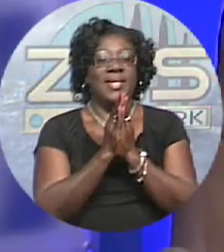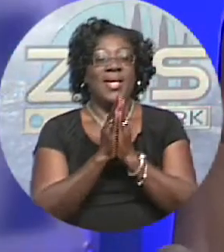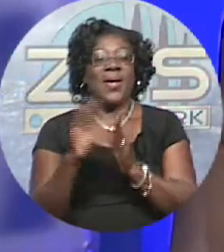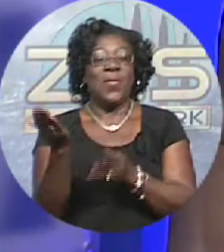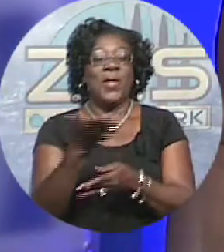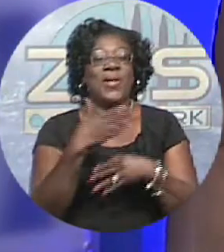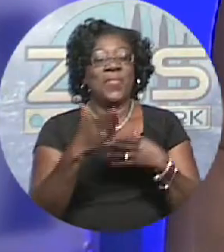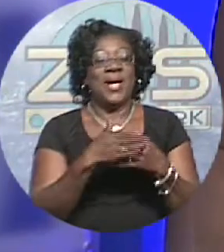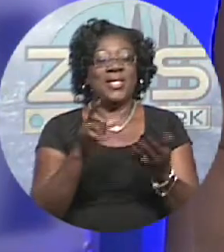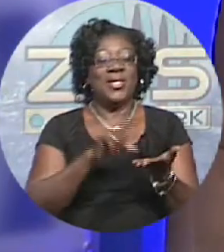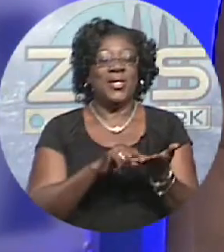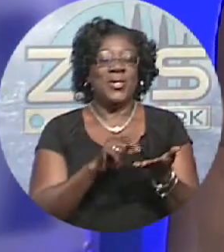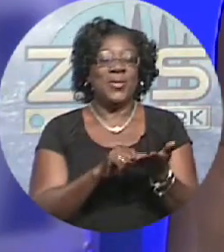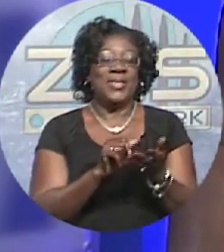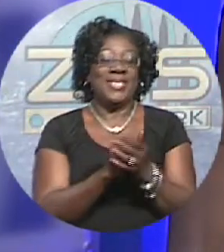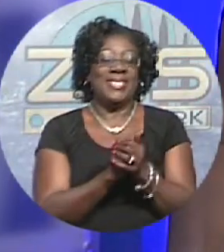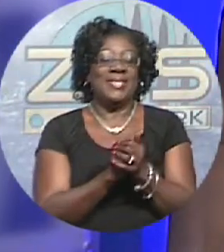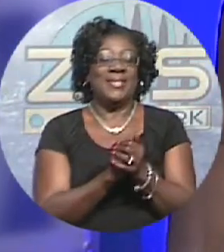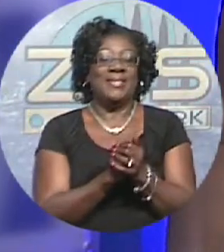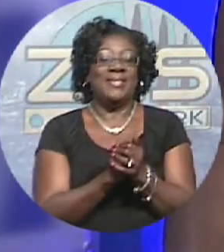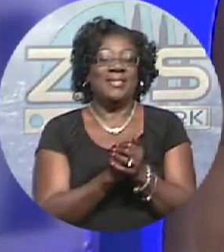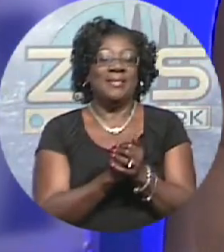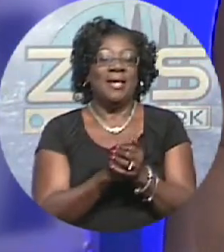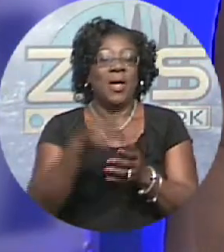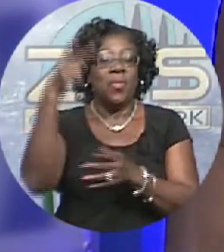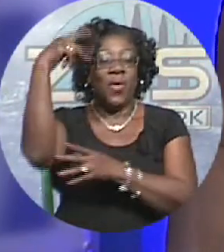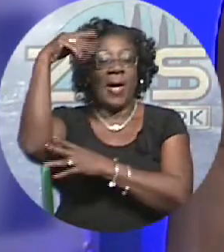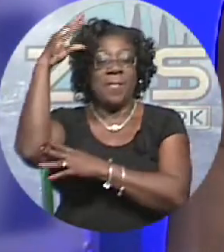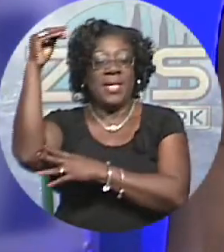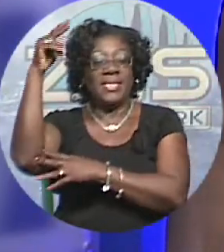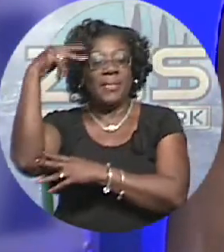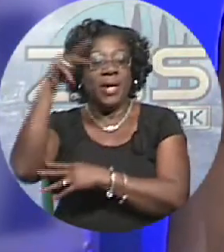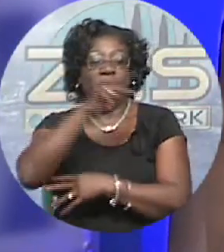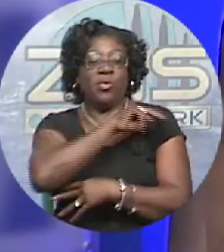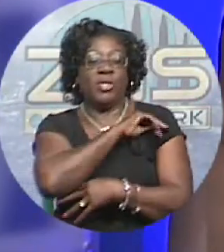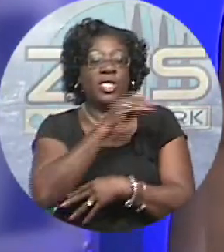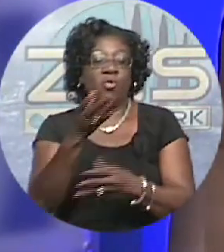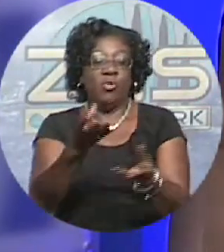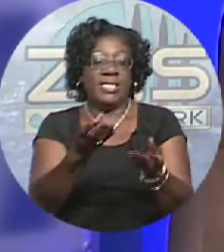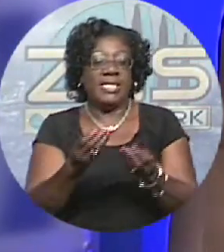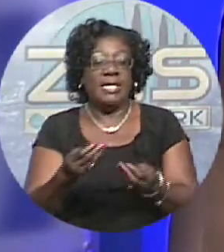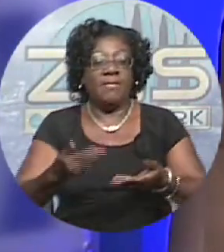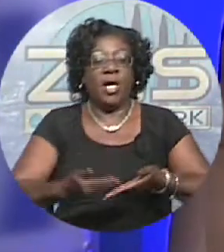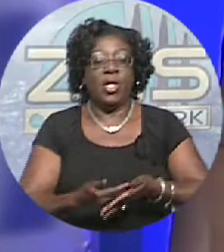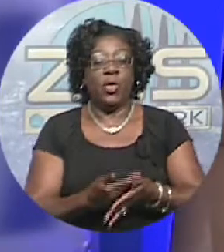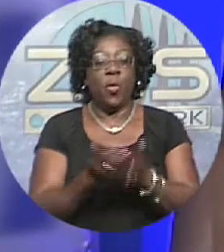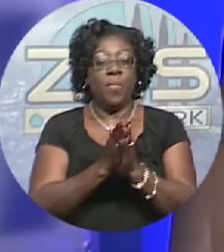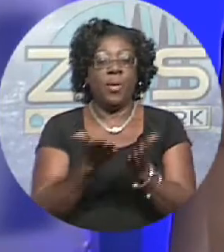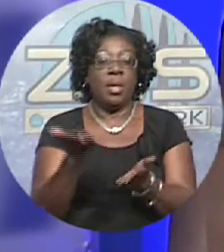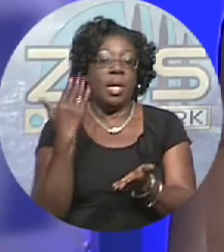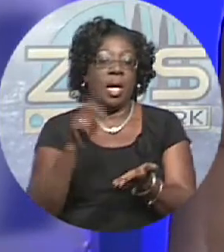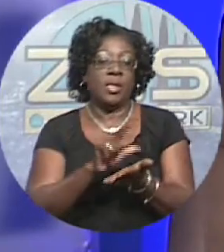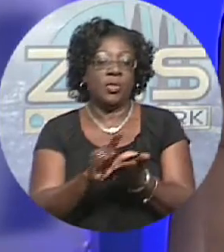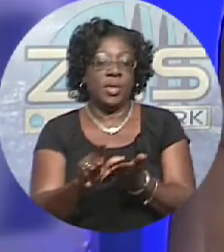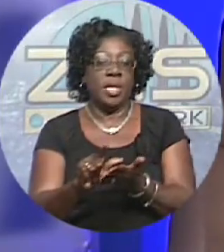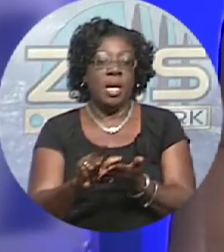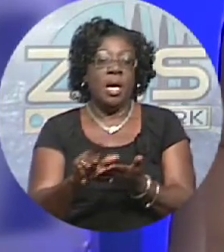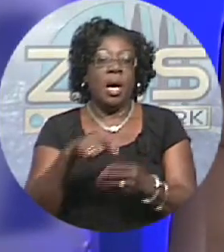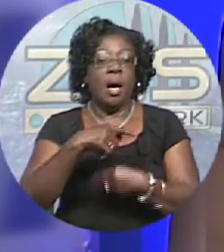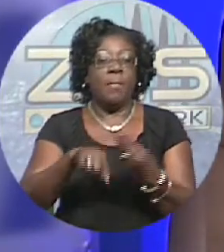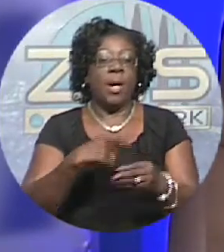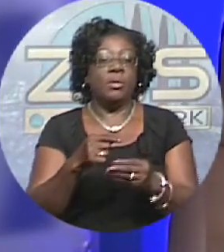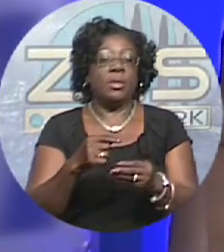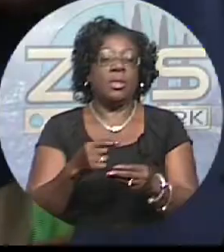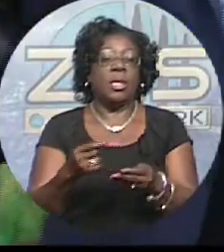Welcome back to the Weekend Edition. Thanks so much for staying with us. Prime Minister the Right Honourable Perry Christie received a special gift last week, a book on the country's